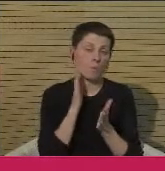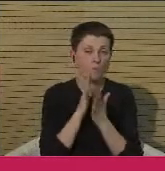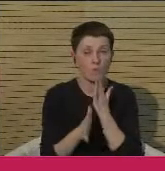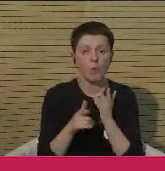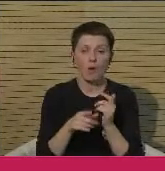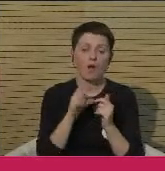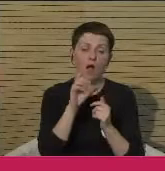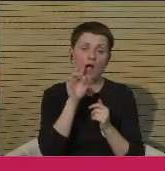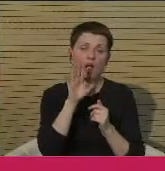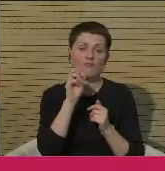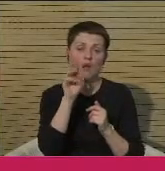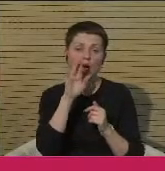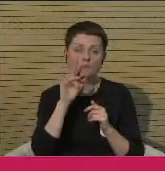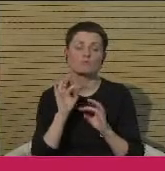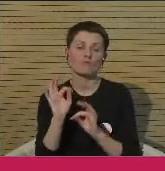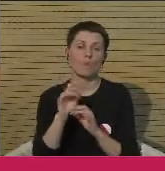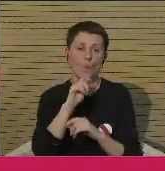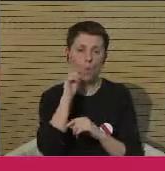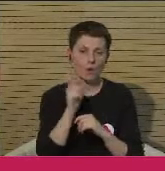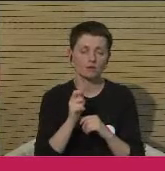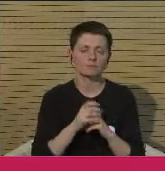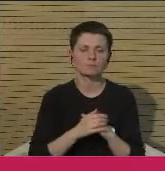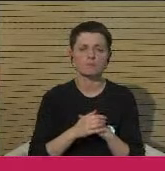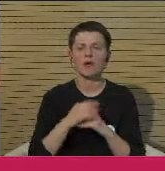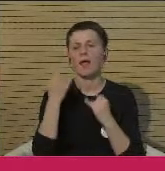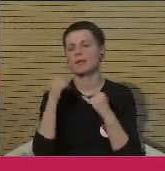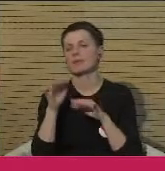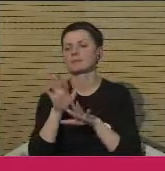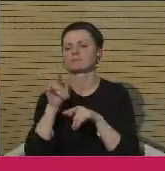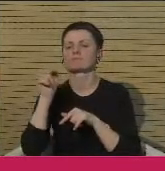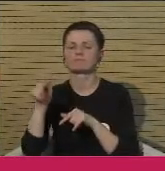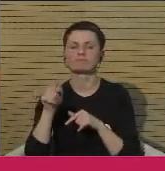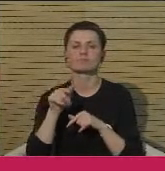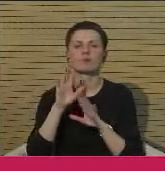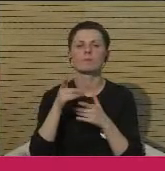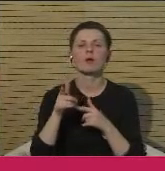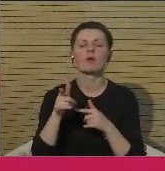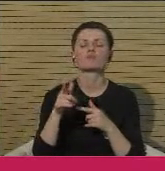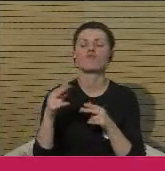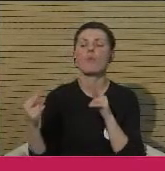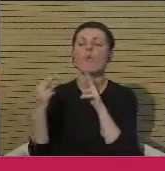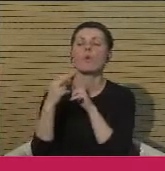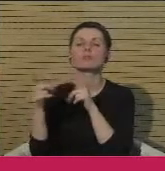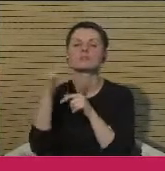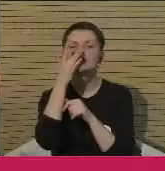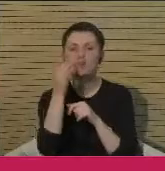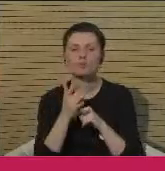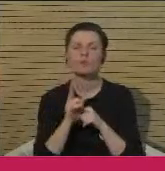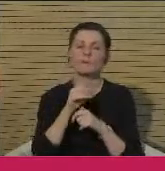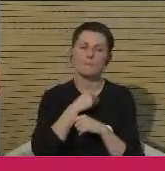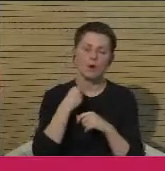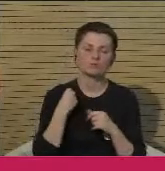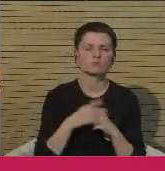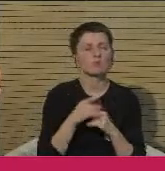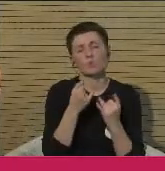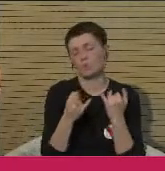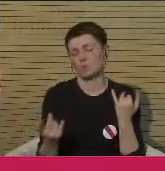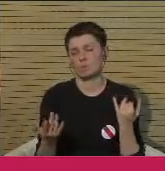where these local dialects resemble Polish or Ukrainian or